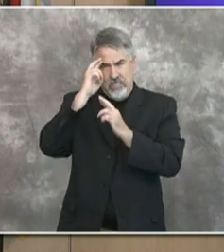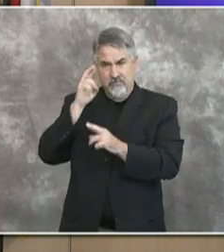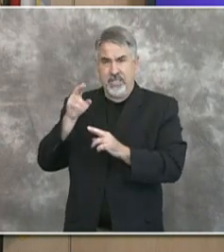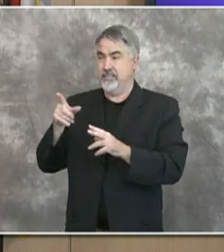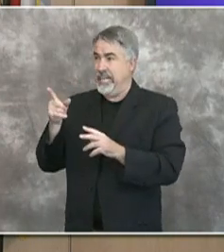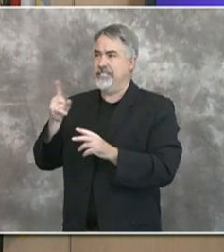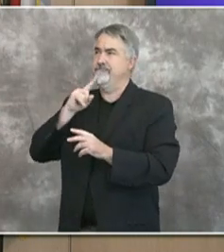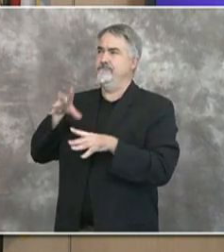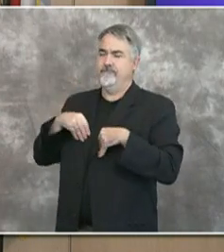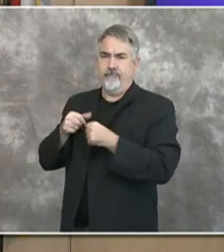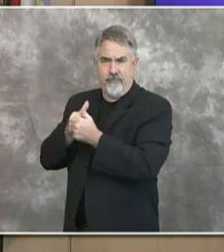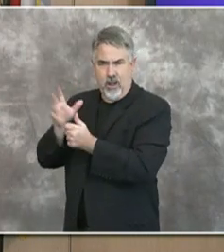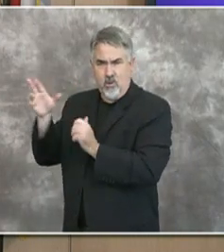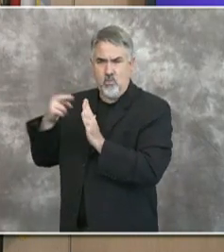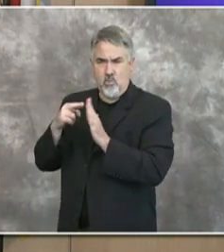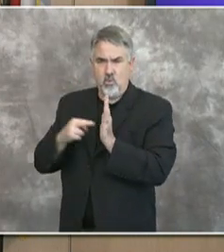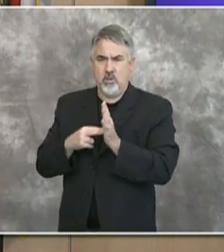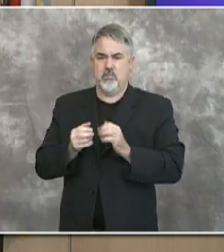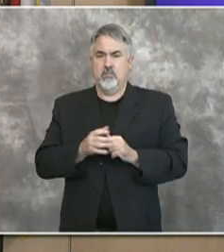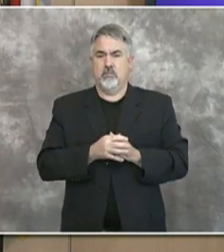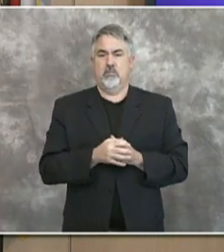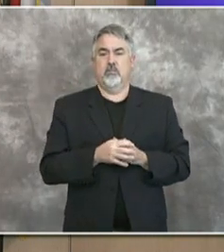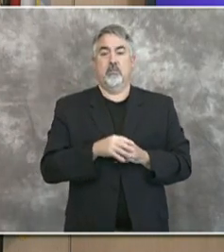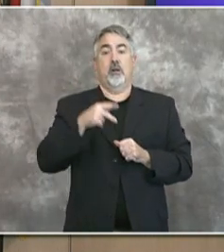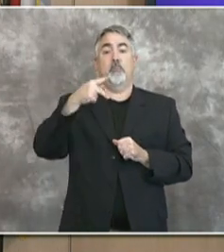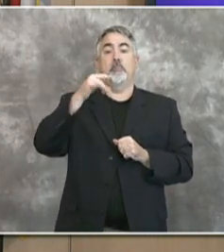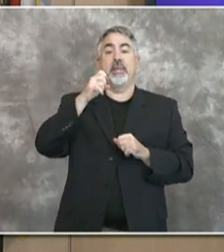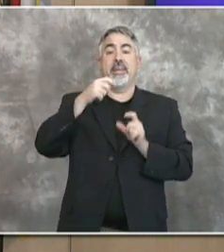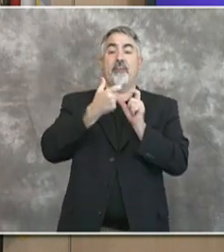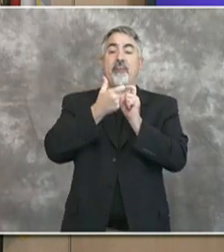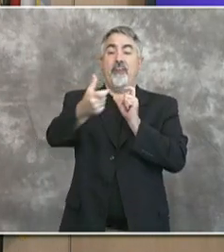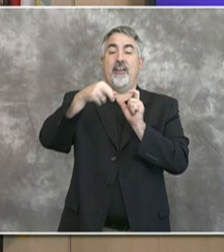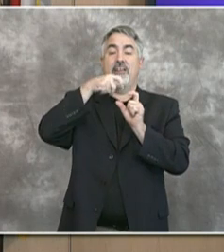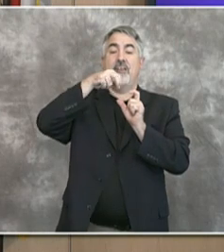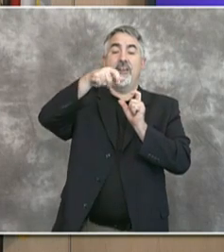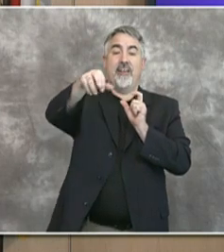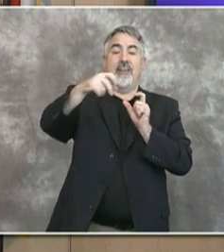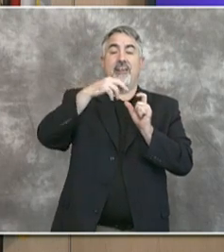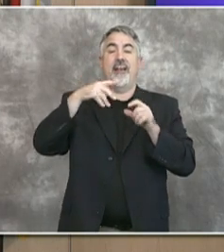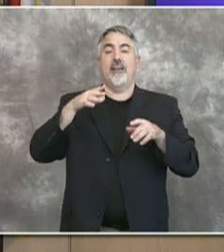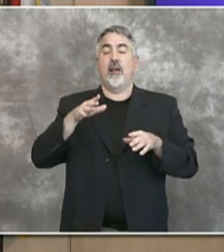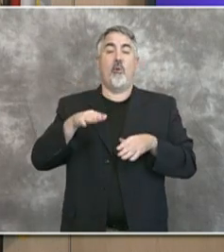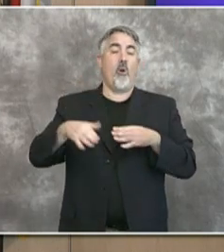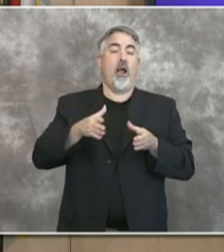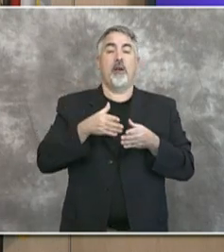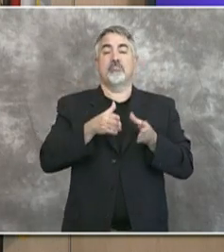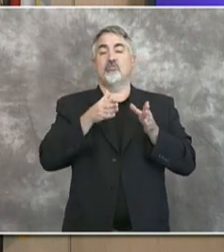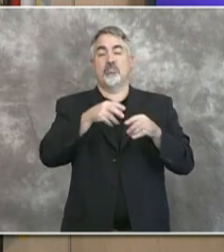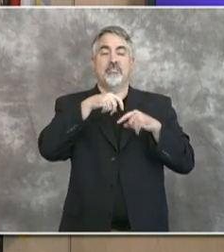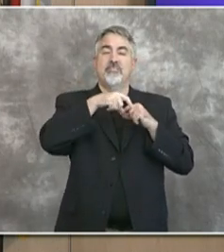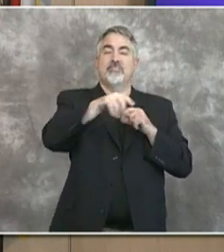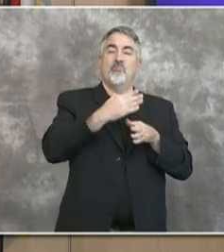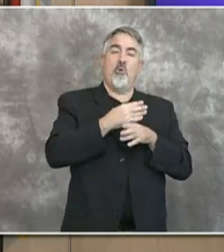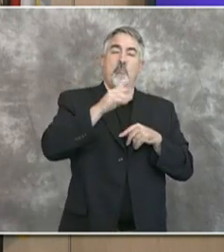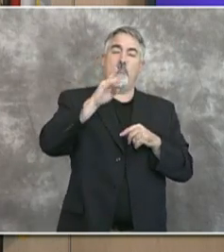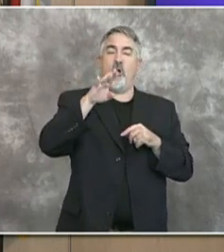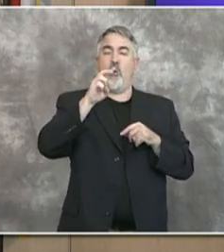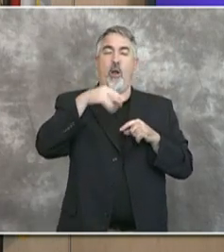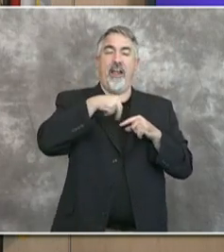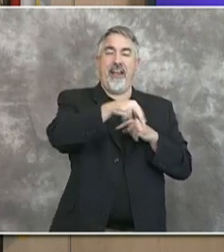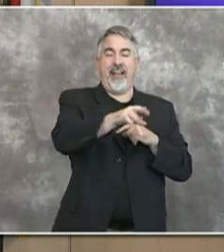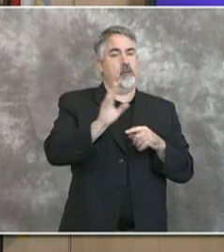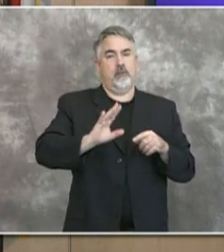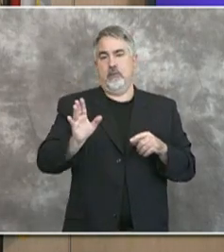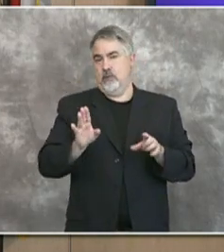lifeguards to include in their plans that piers and boardwalks will remain closed. The only substantive change from their recommended